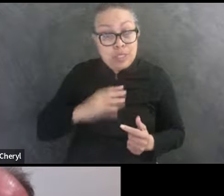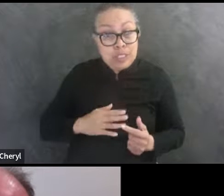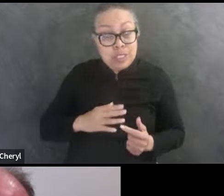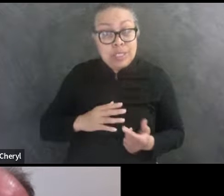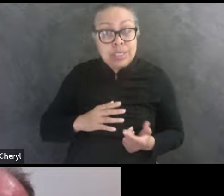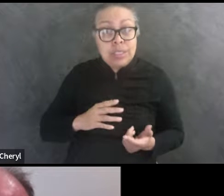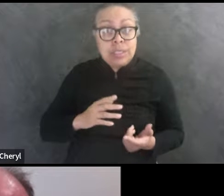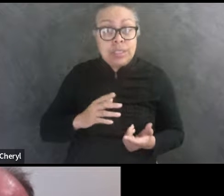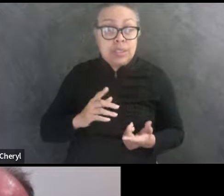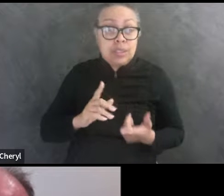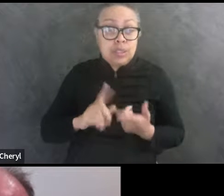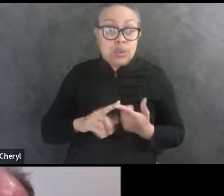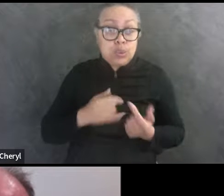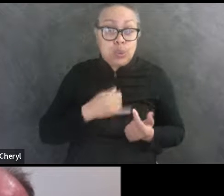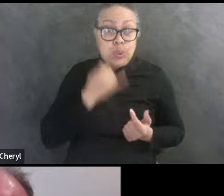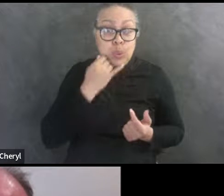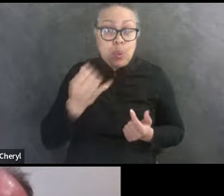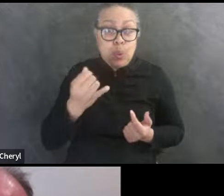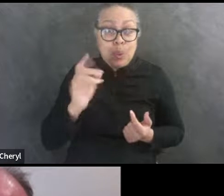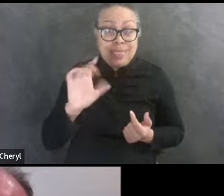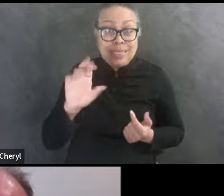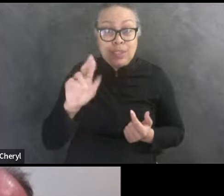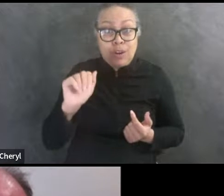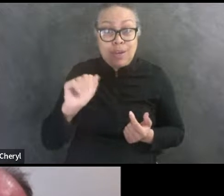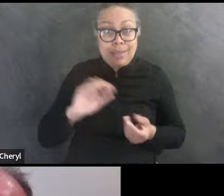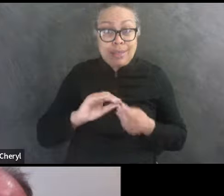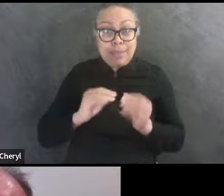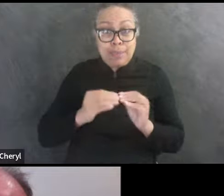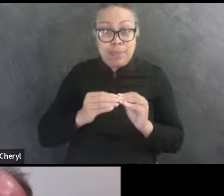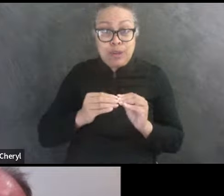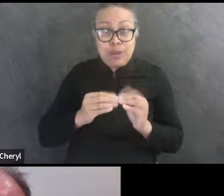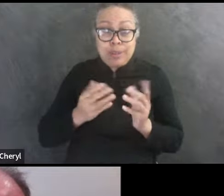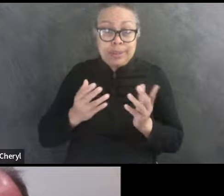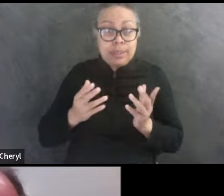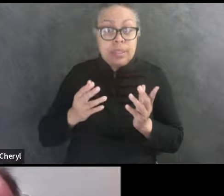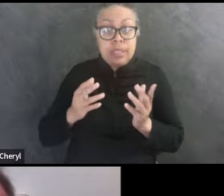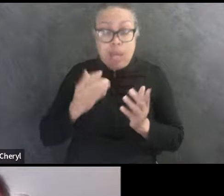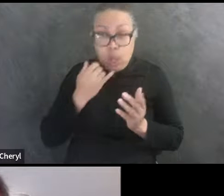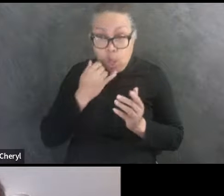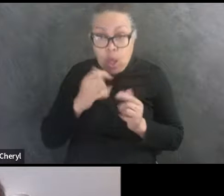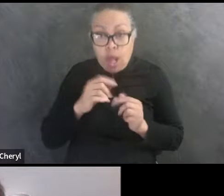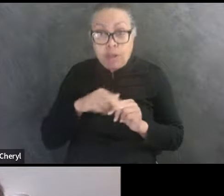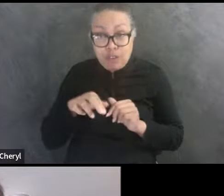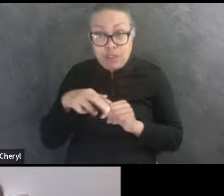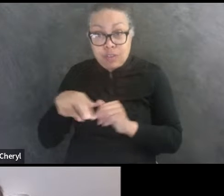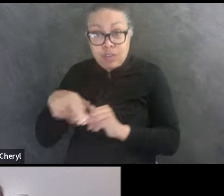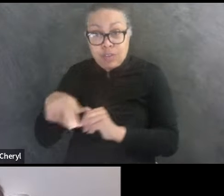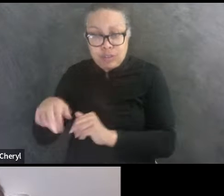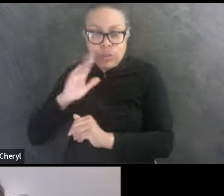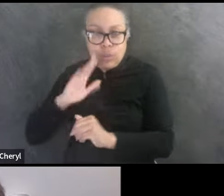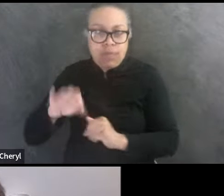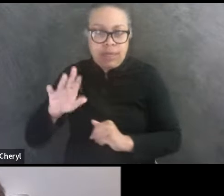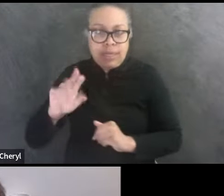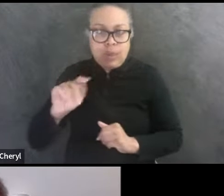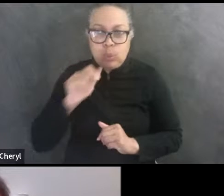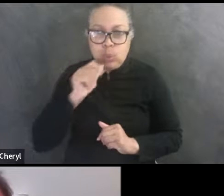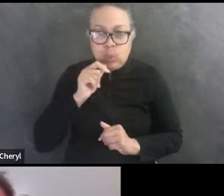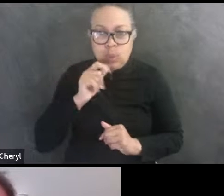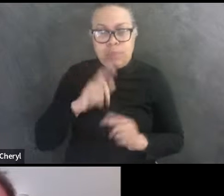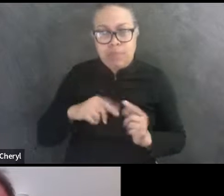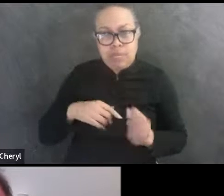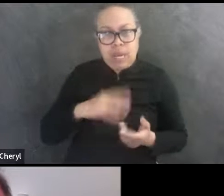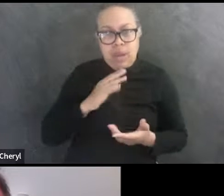to just call D3A main number, and usually within a couple calls, they should be able to find that out. But let me just take that note